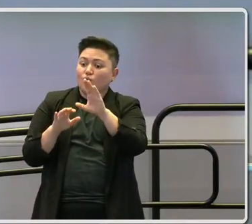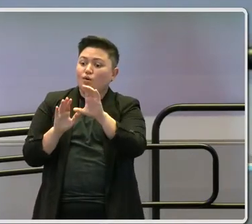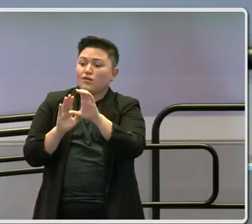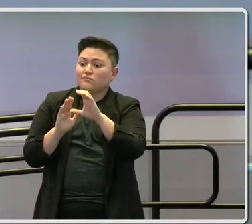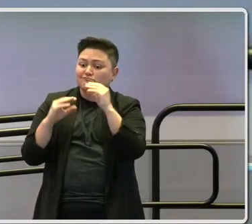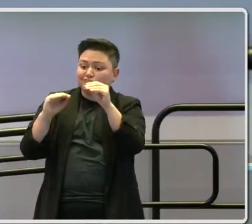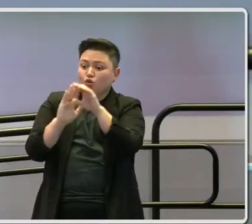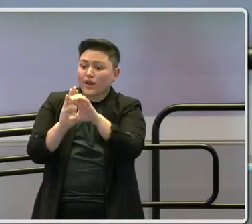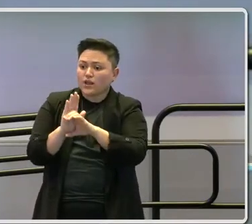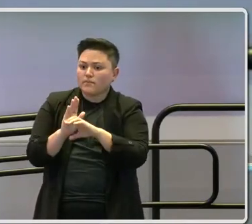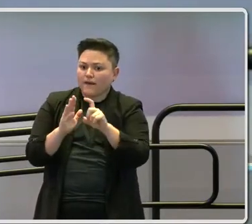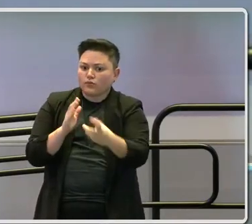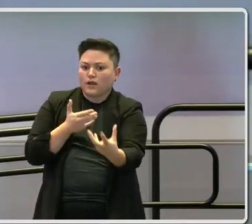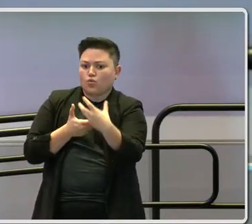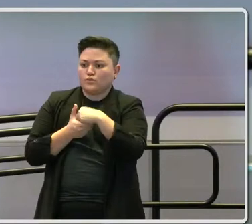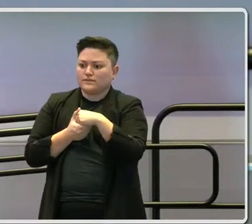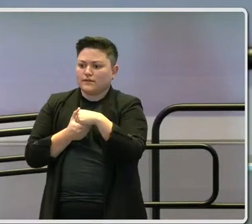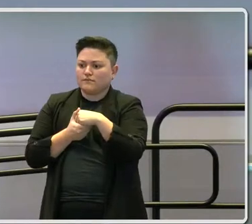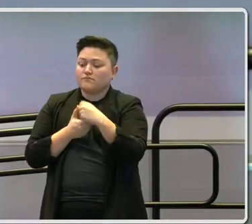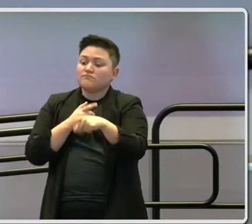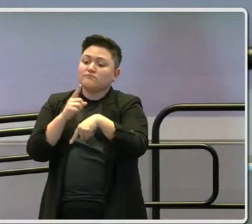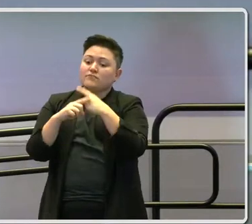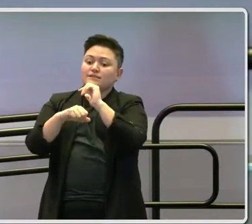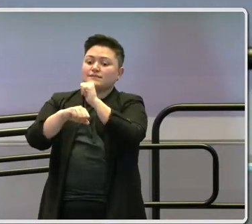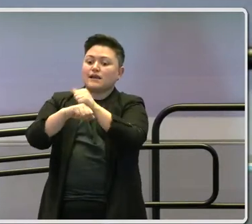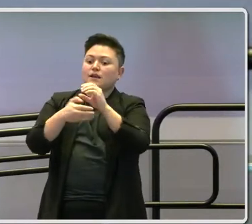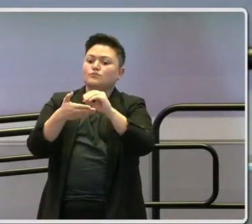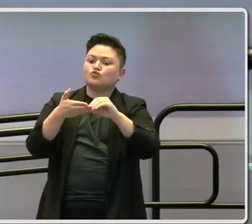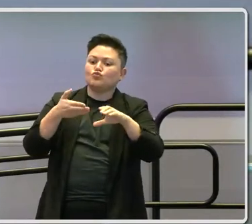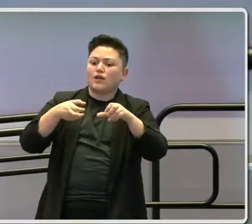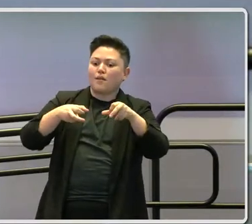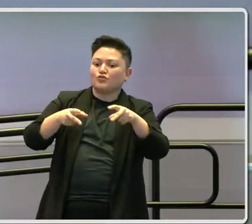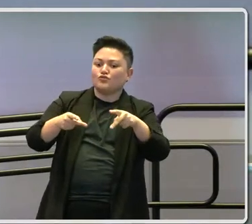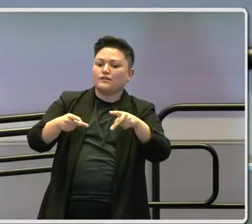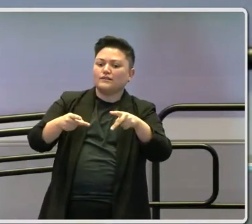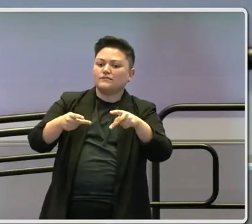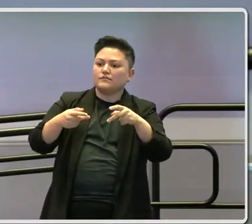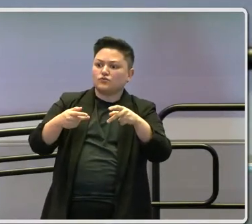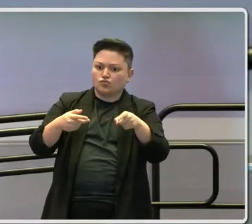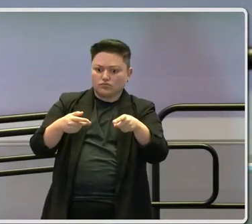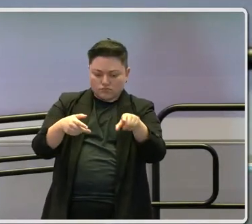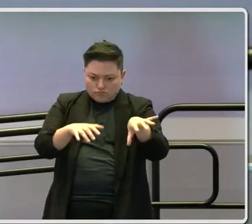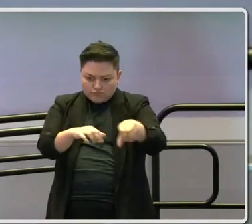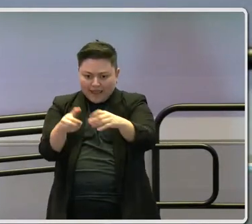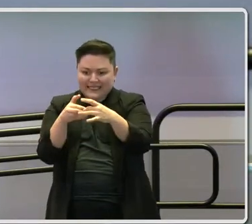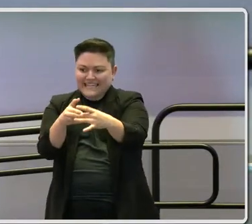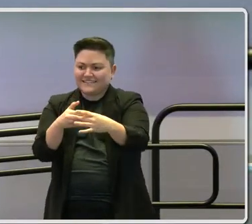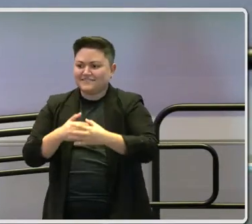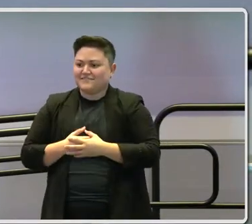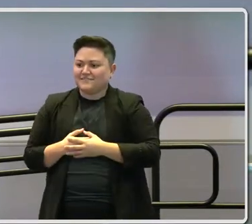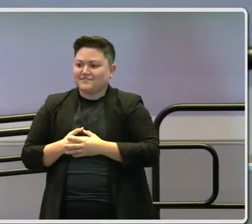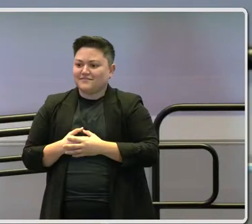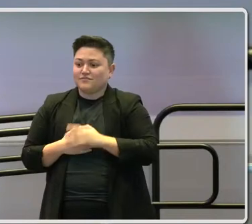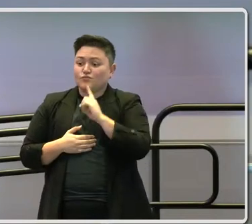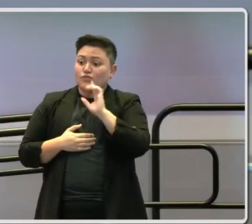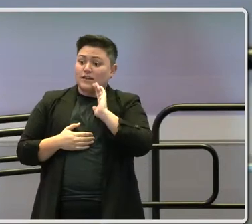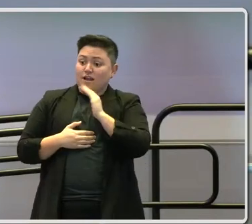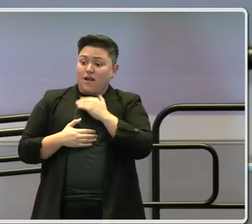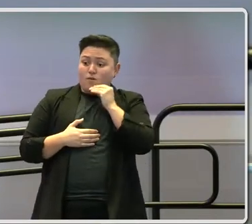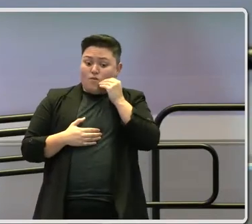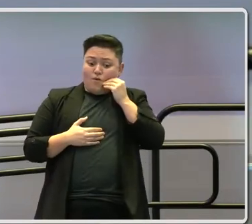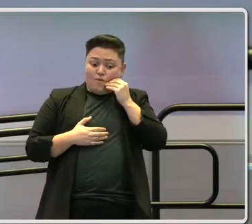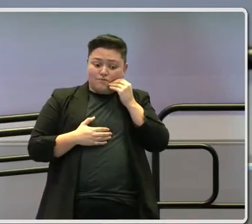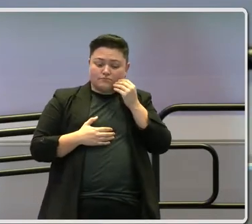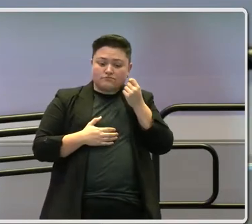and cultivate student development opportunities for adulting and leadership. In our village, we must weave